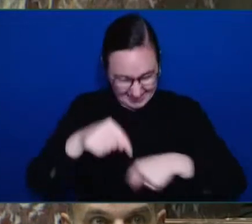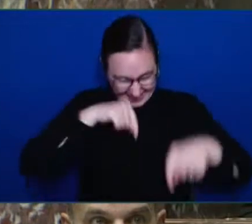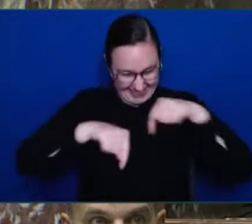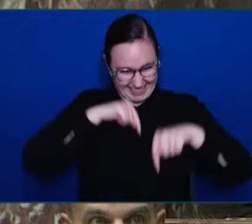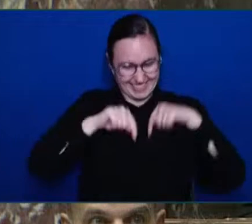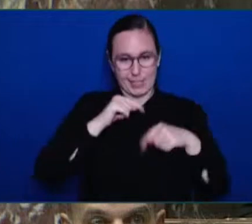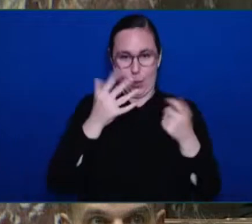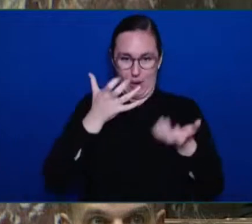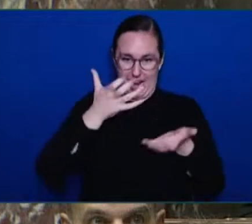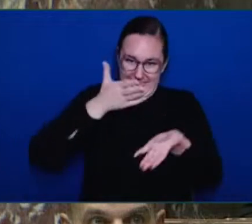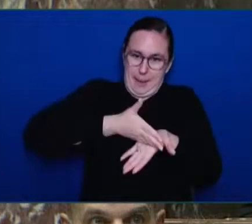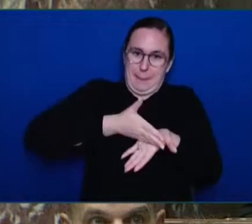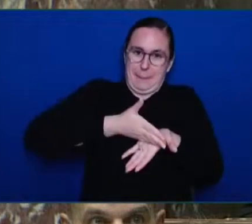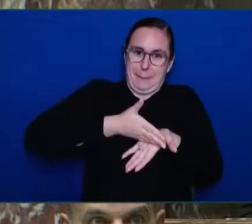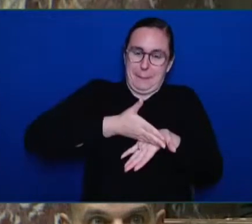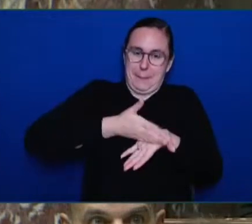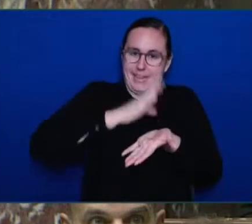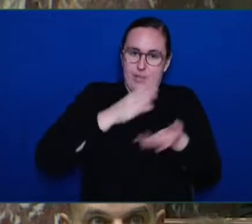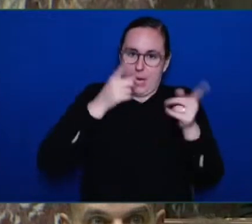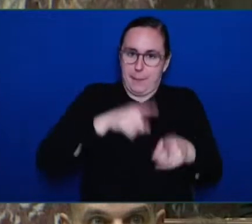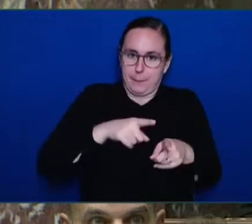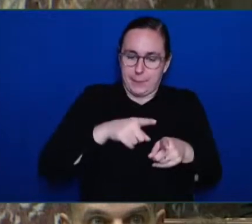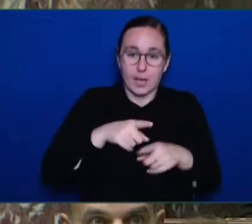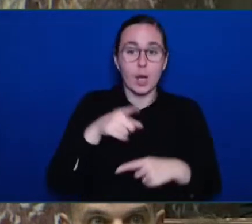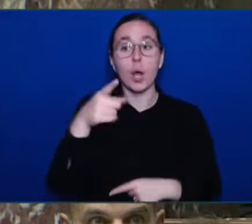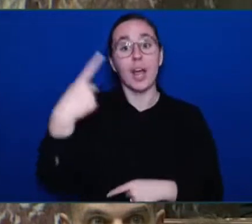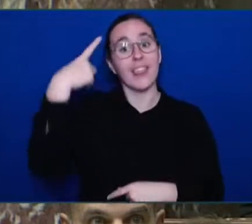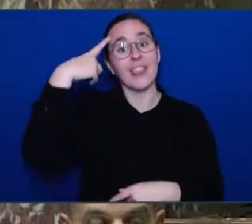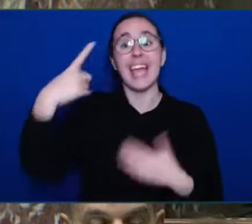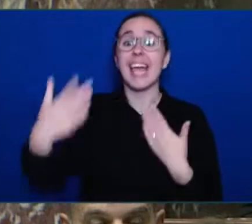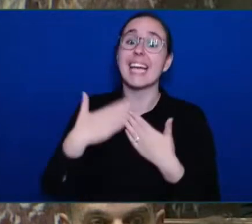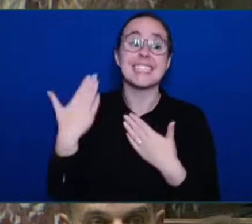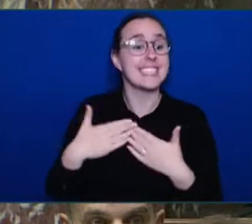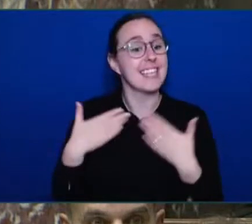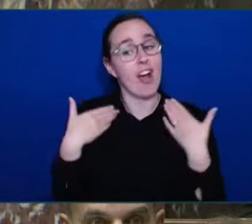be futile. We need to do so much more, and that is what we're doing.